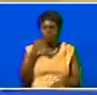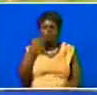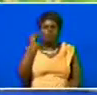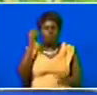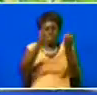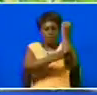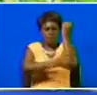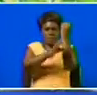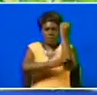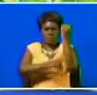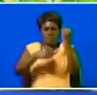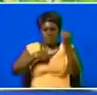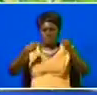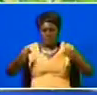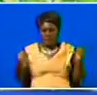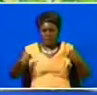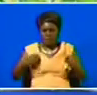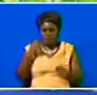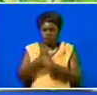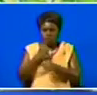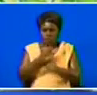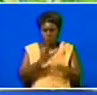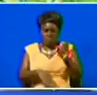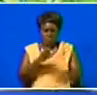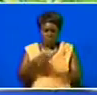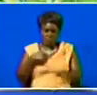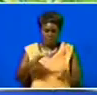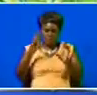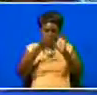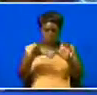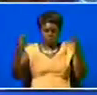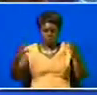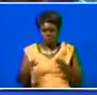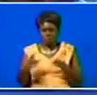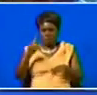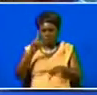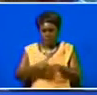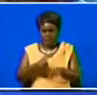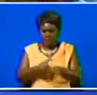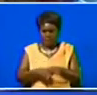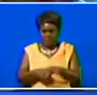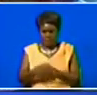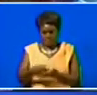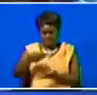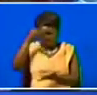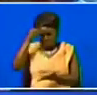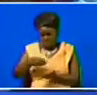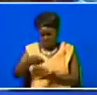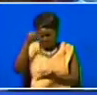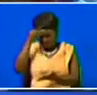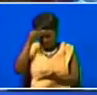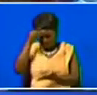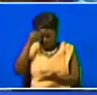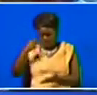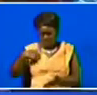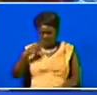countries. Na nilipendezwa na kazi ya kushona, mara moja nikajiunga kwenye kikundi. Wakati tukua tunasoma,